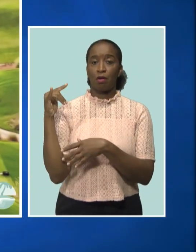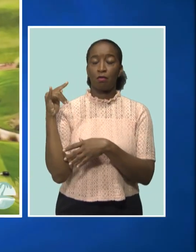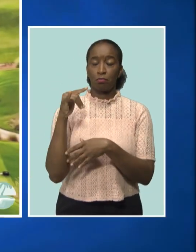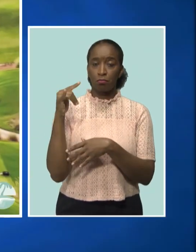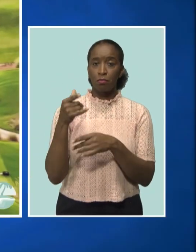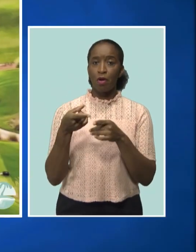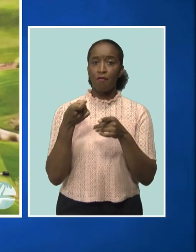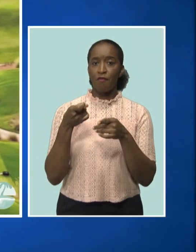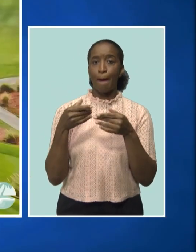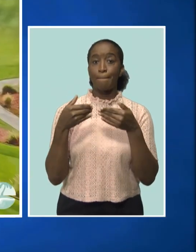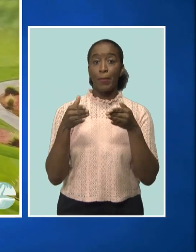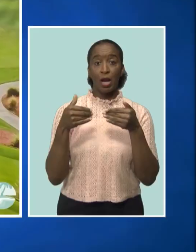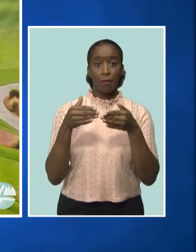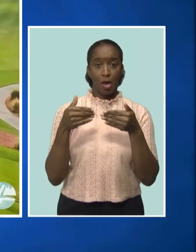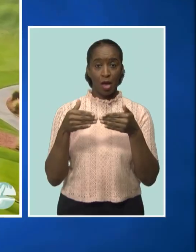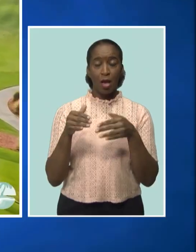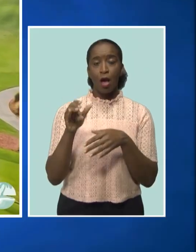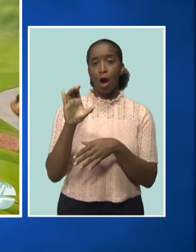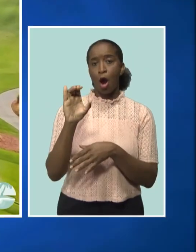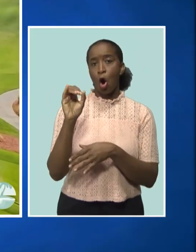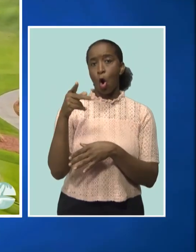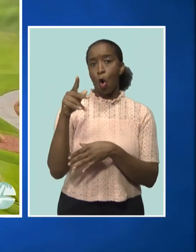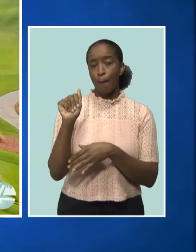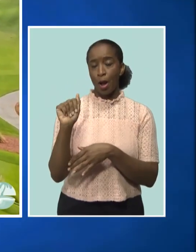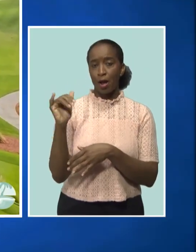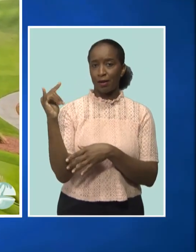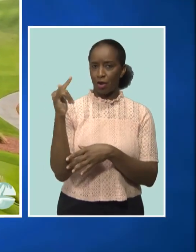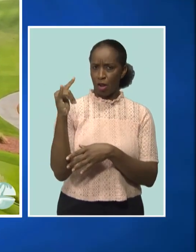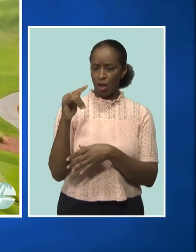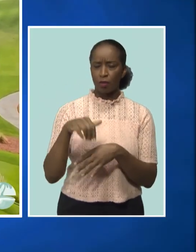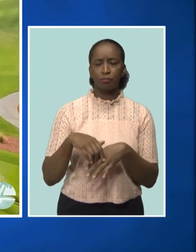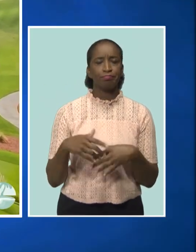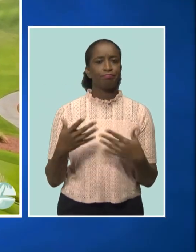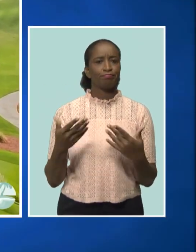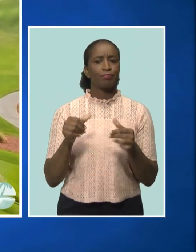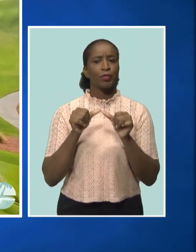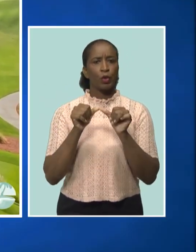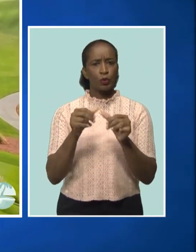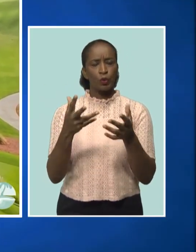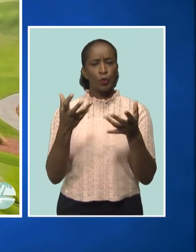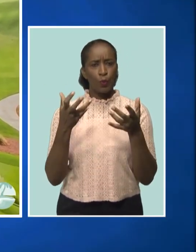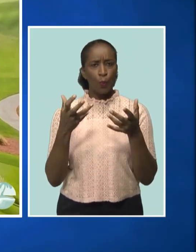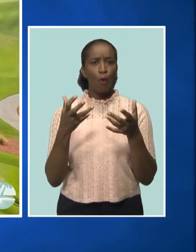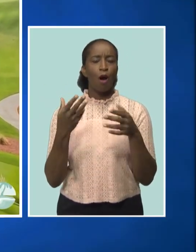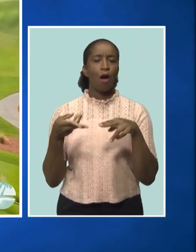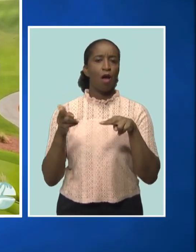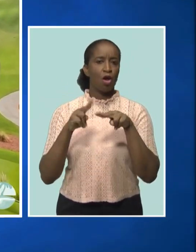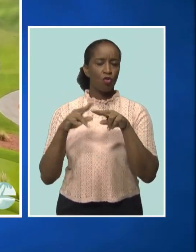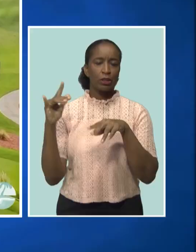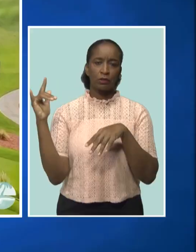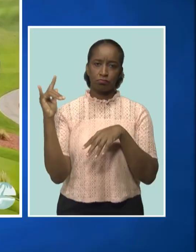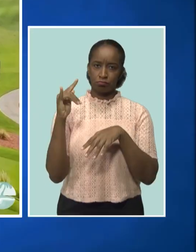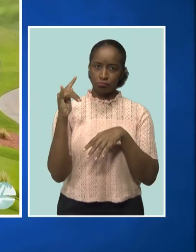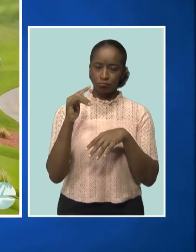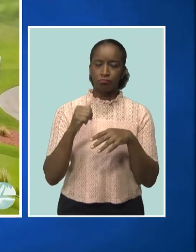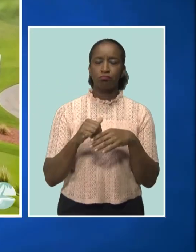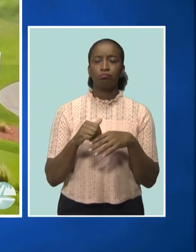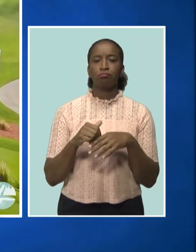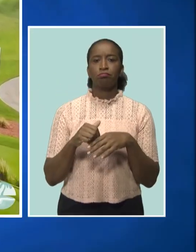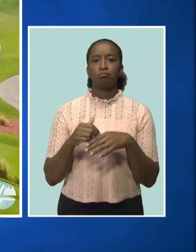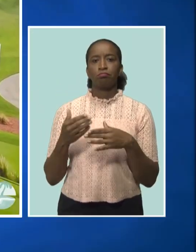with Copa Airlines. And we continue to pursue opportunities for increased seat capacity from the region